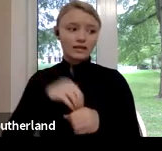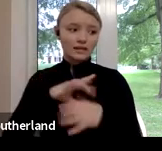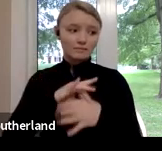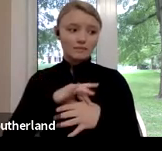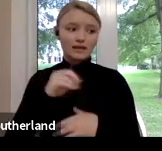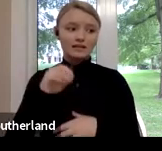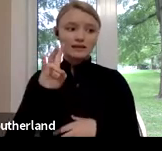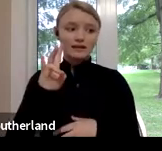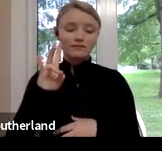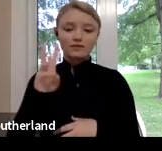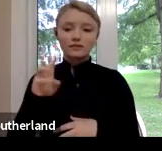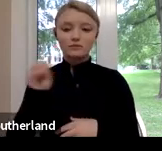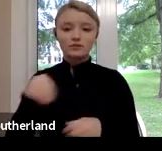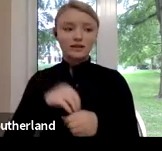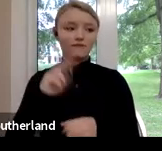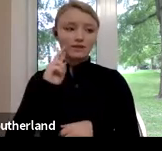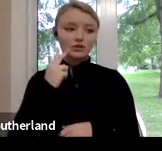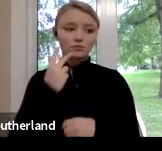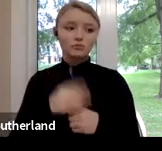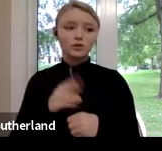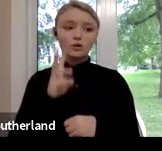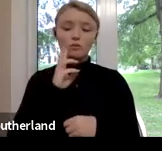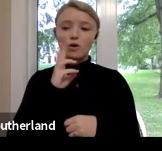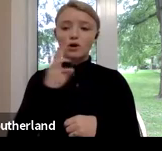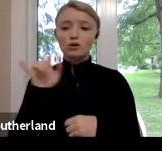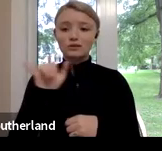plants are pulling for more nutrients,